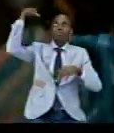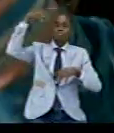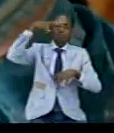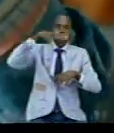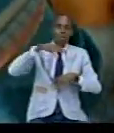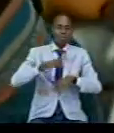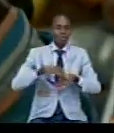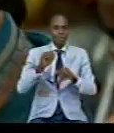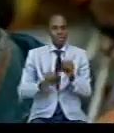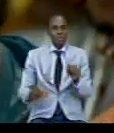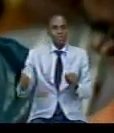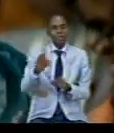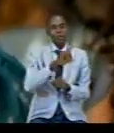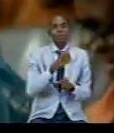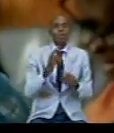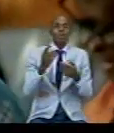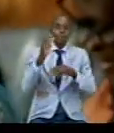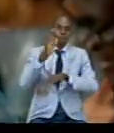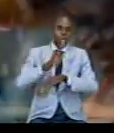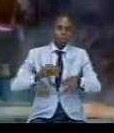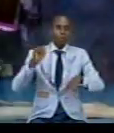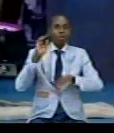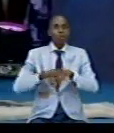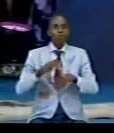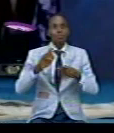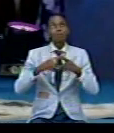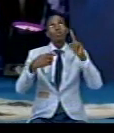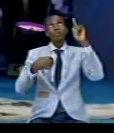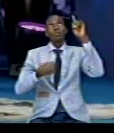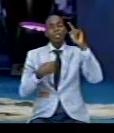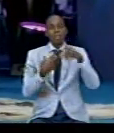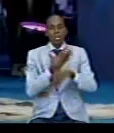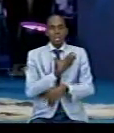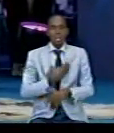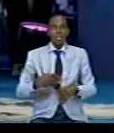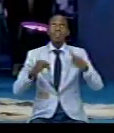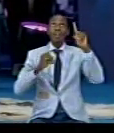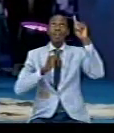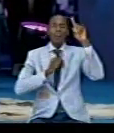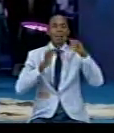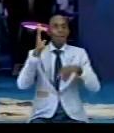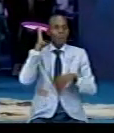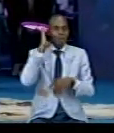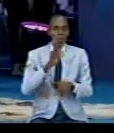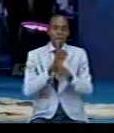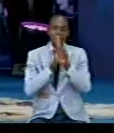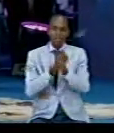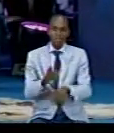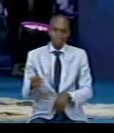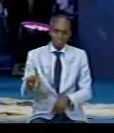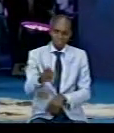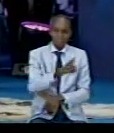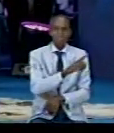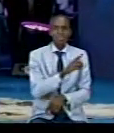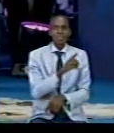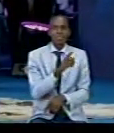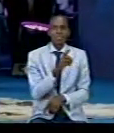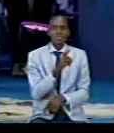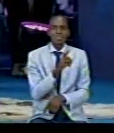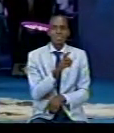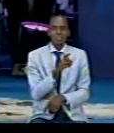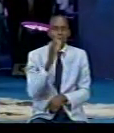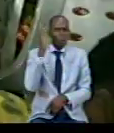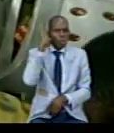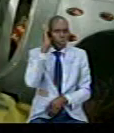Call unto me, and I will answer thee. Will God answer